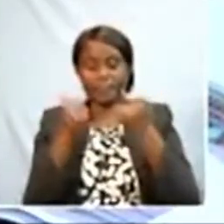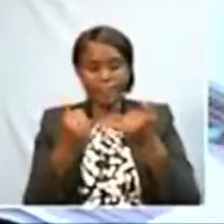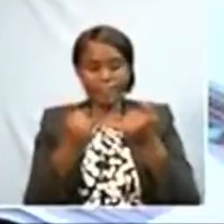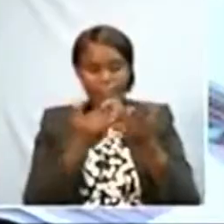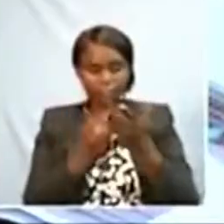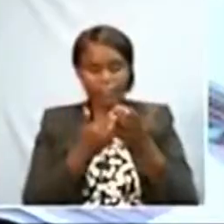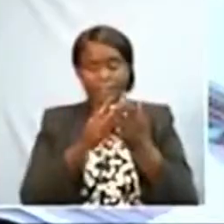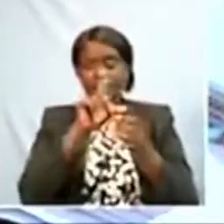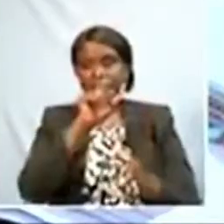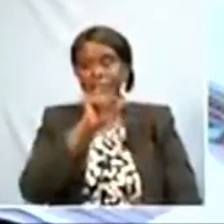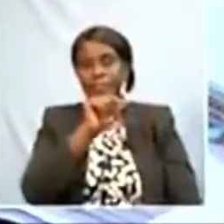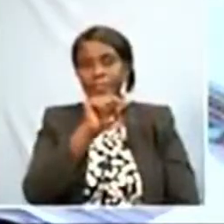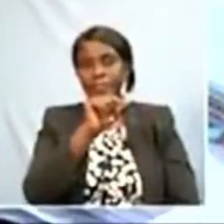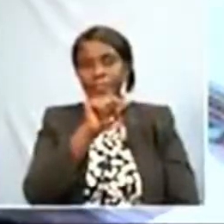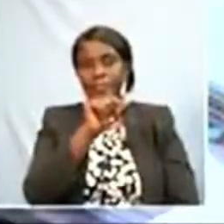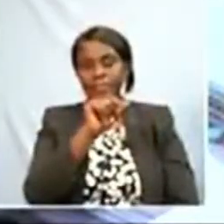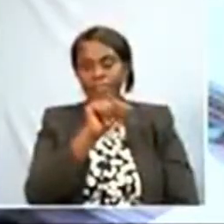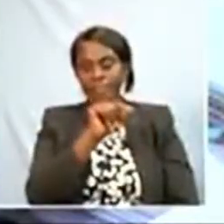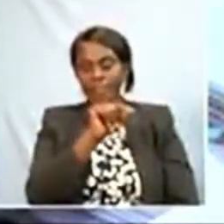the